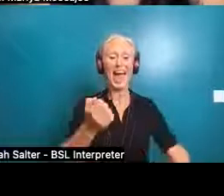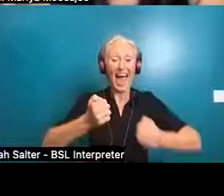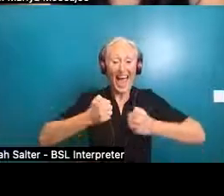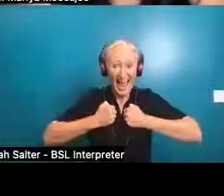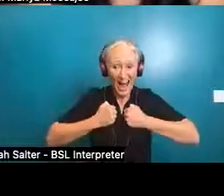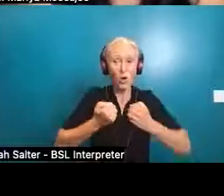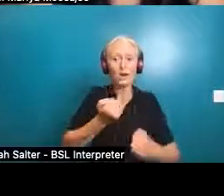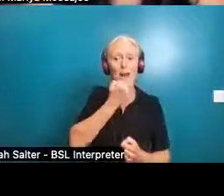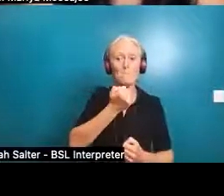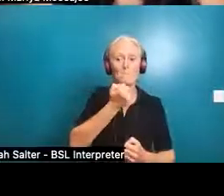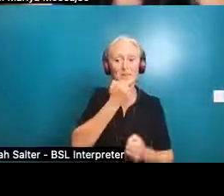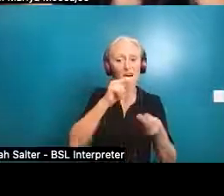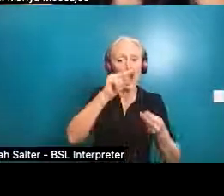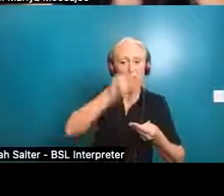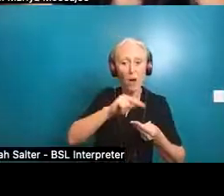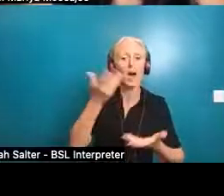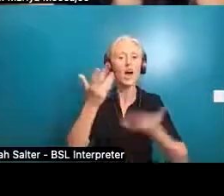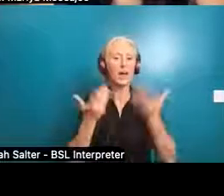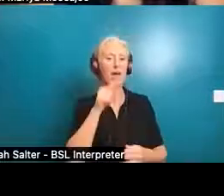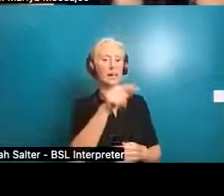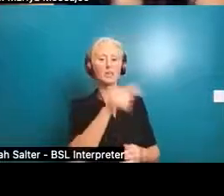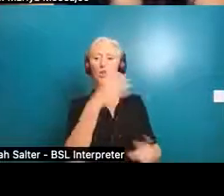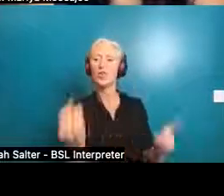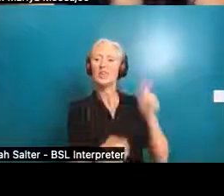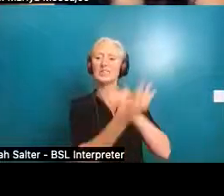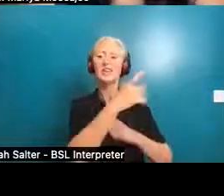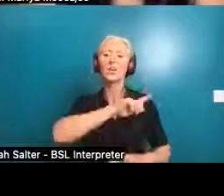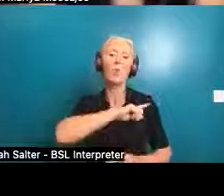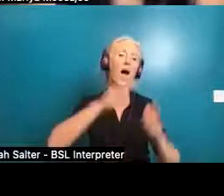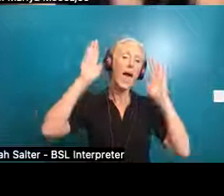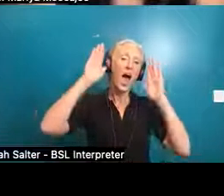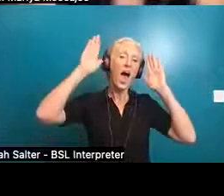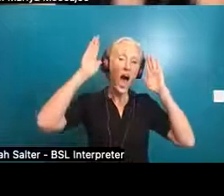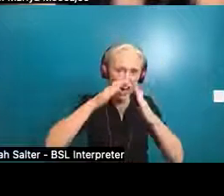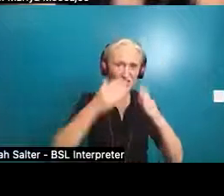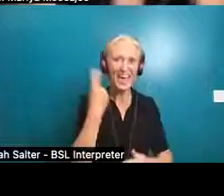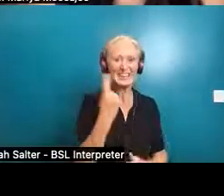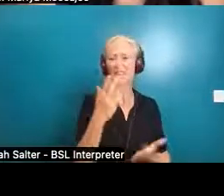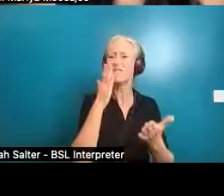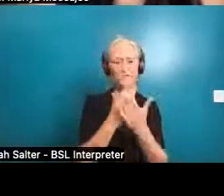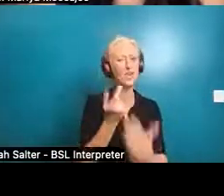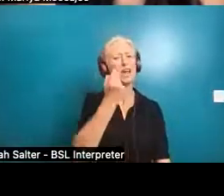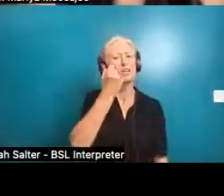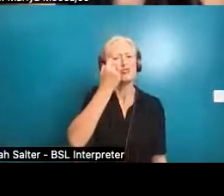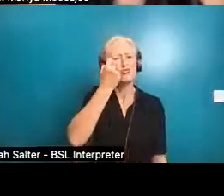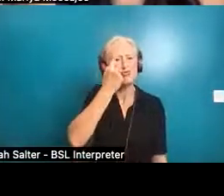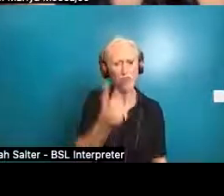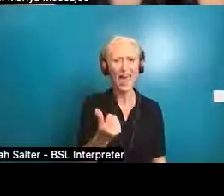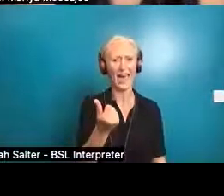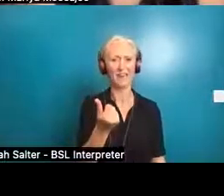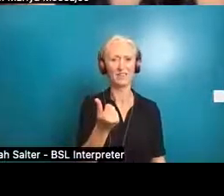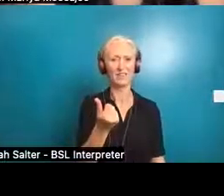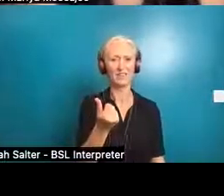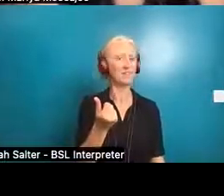is because we're talking about a rare disease. We're talking about Usher syndrome, which is extremely rare. We don't have hundreds